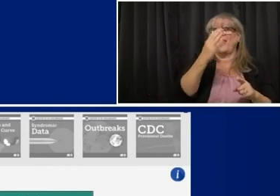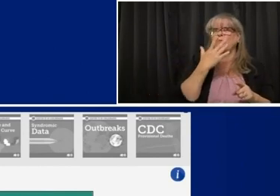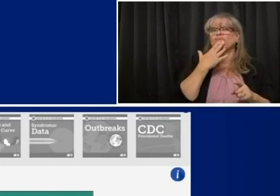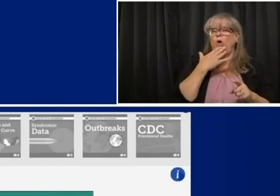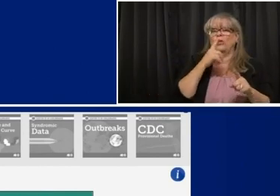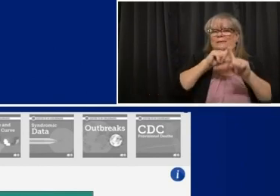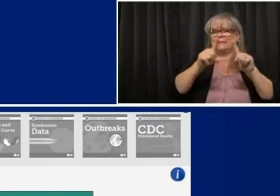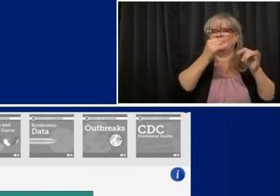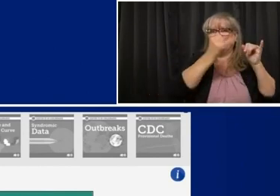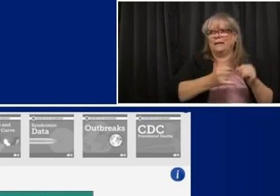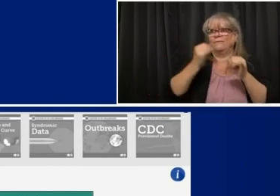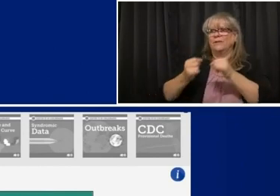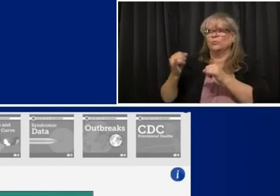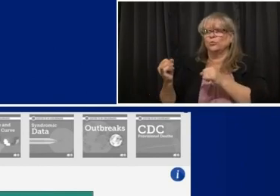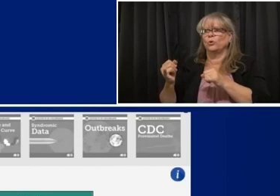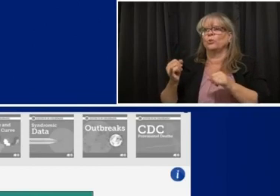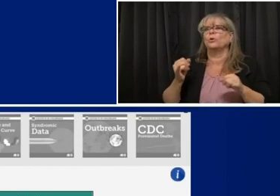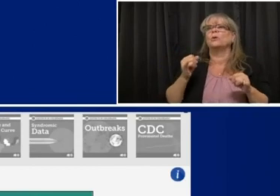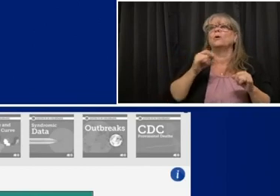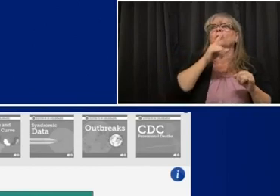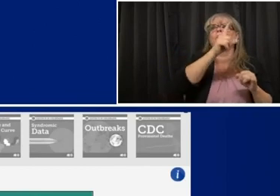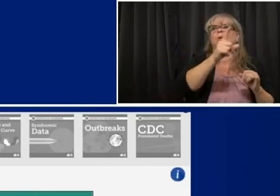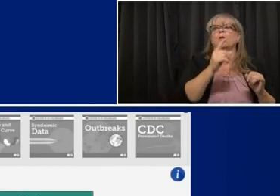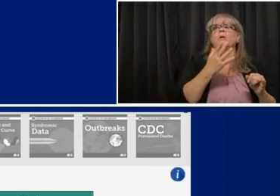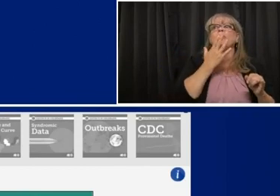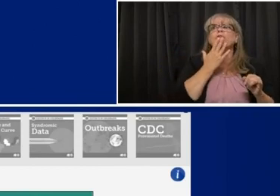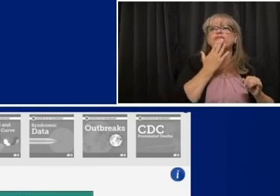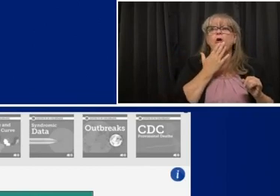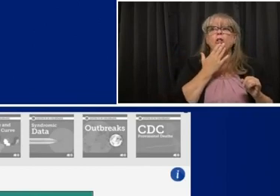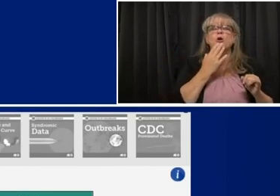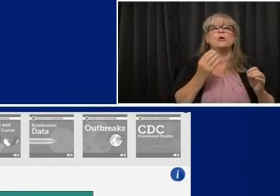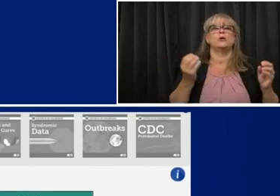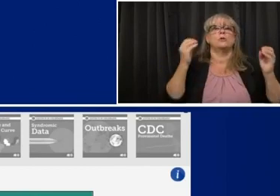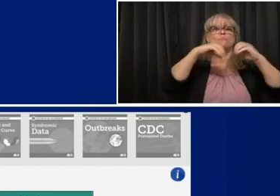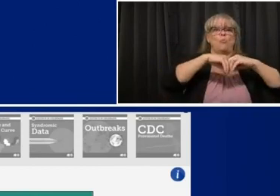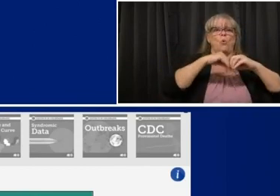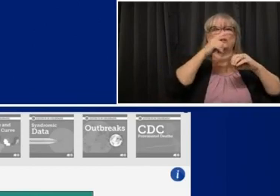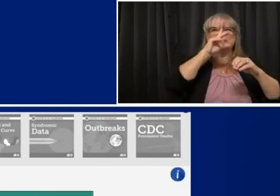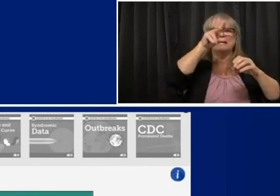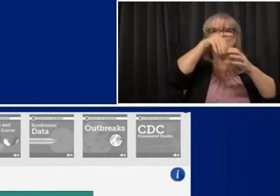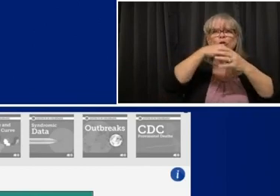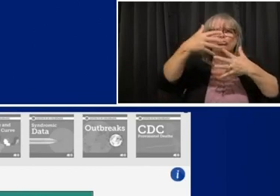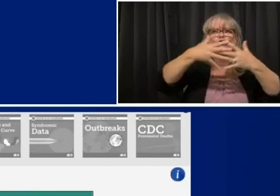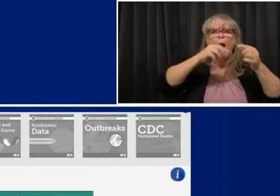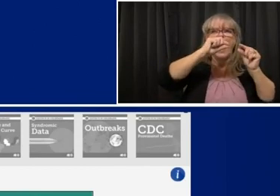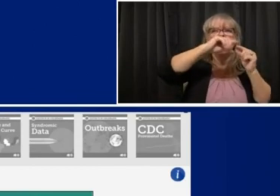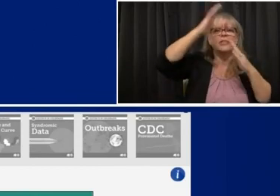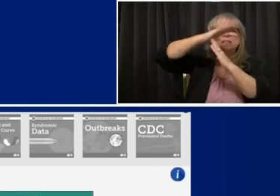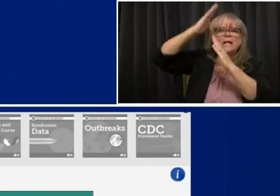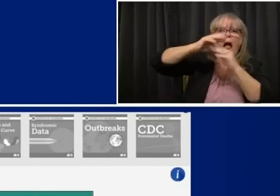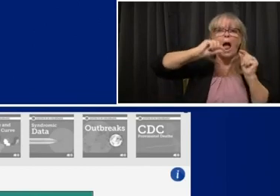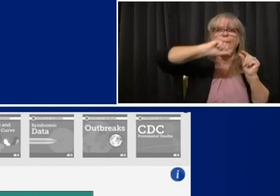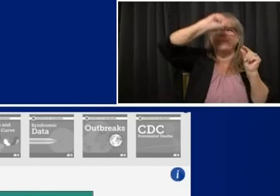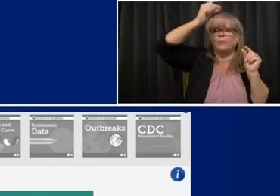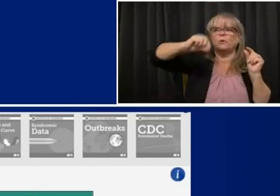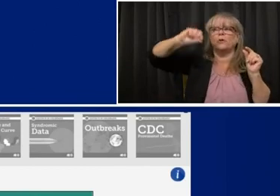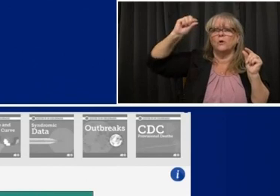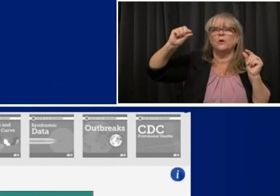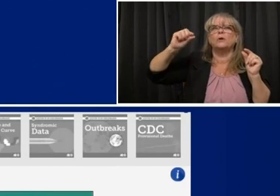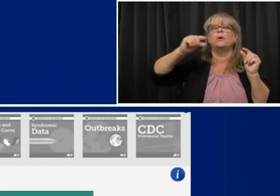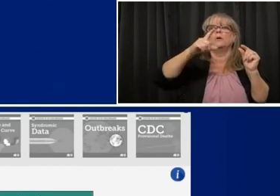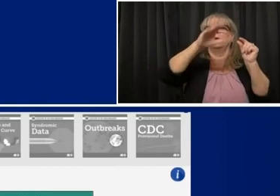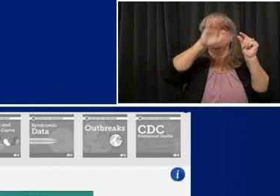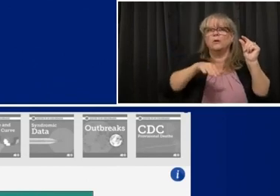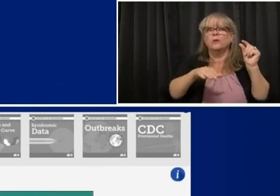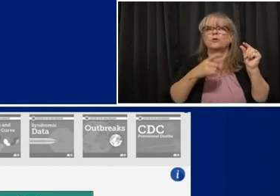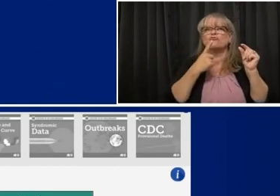exceeds the gray bar, that is really where we see overrepresentation of a particular group among our cases. If the colorful bar is less than the gray bar,